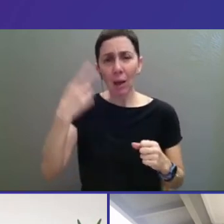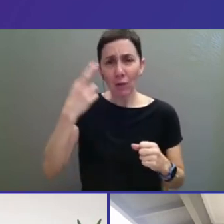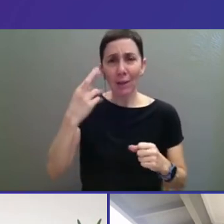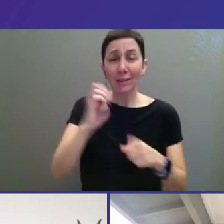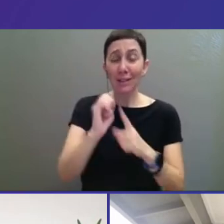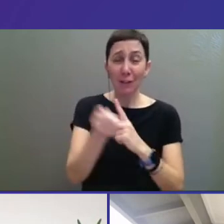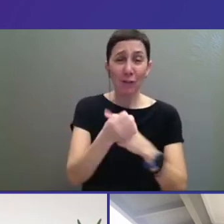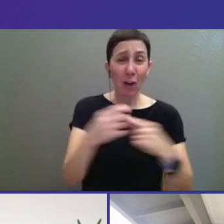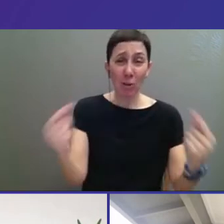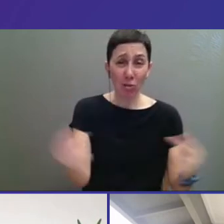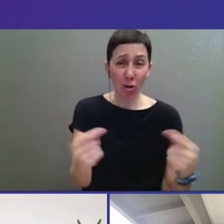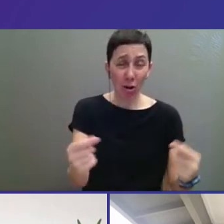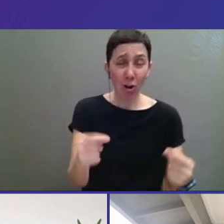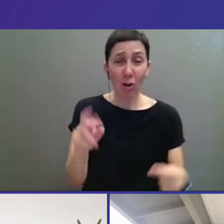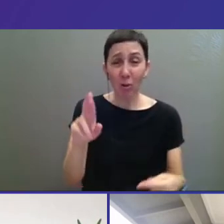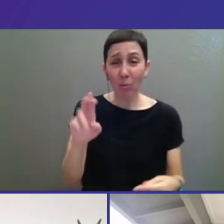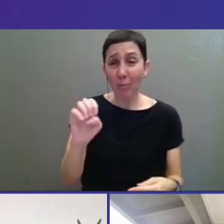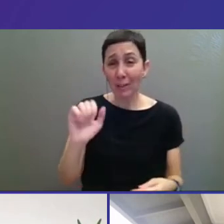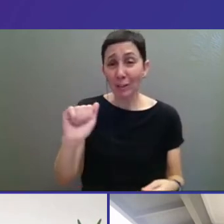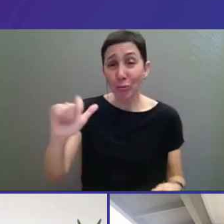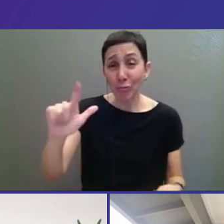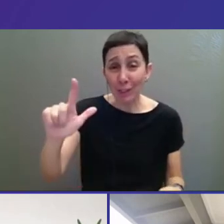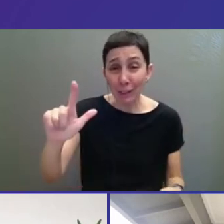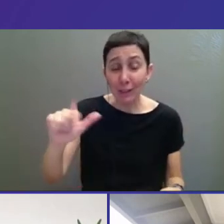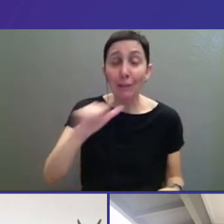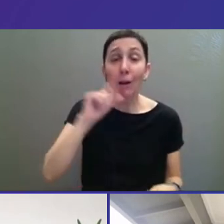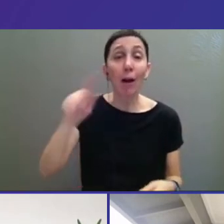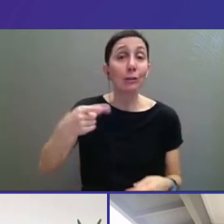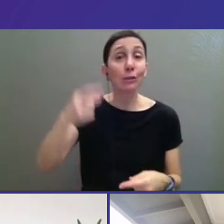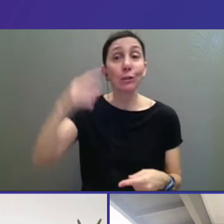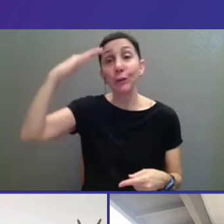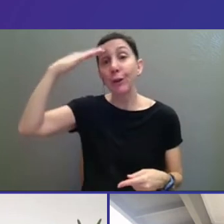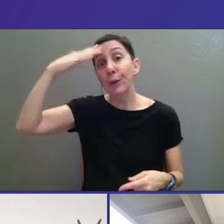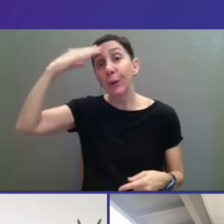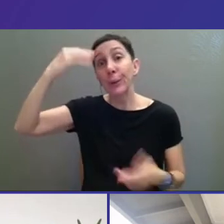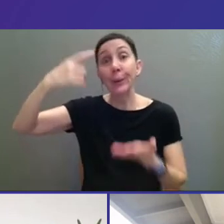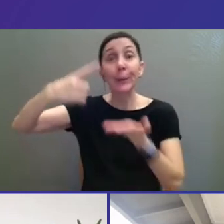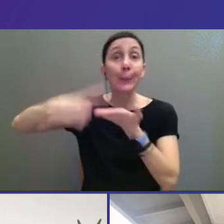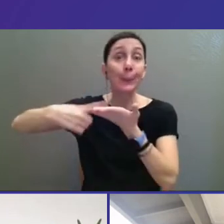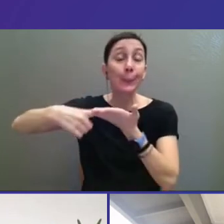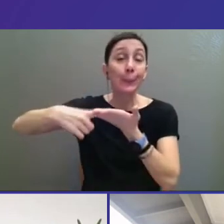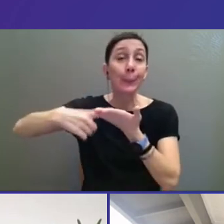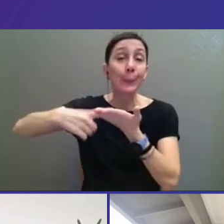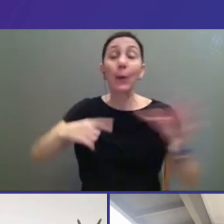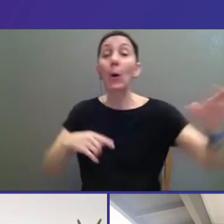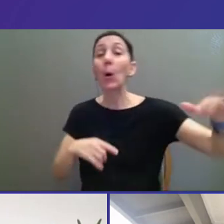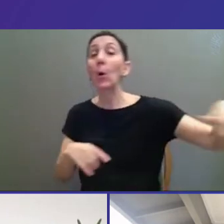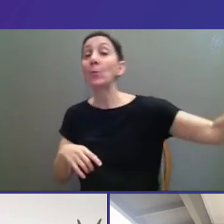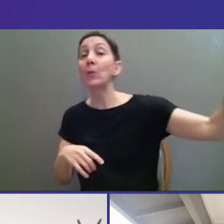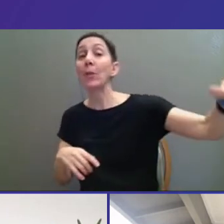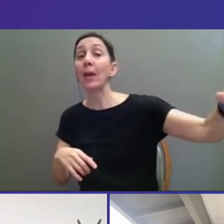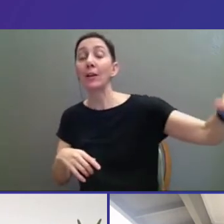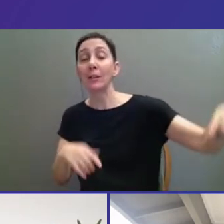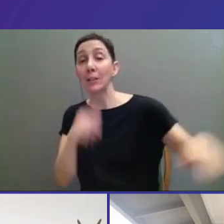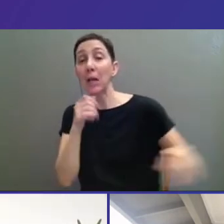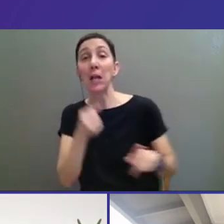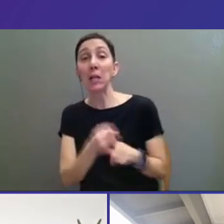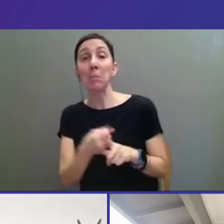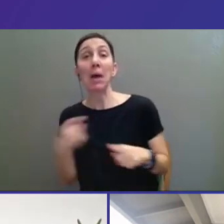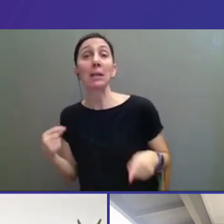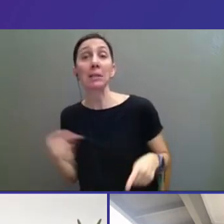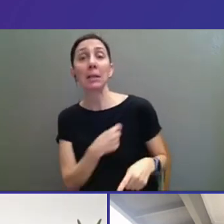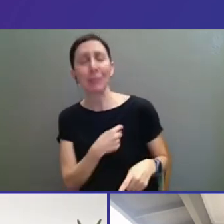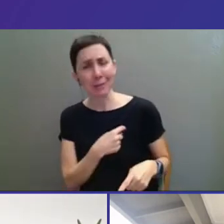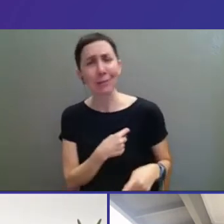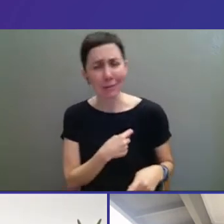real. It's not just something we talk about. It's not just a theoretical thing. It's not just over there somewhere. And also realizing